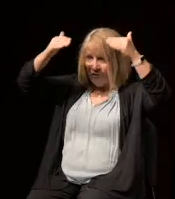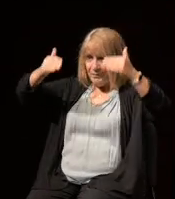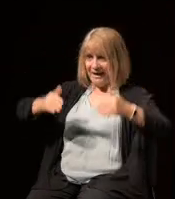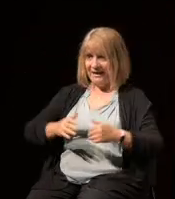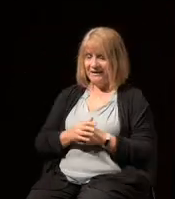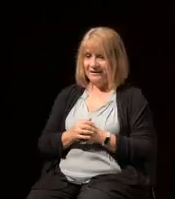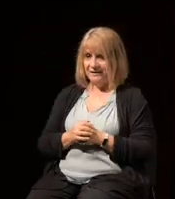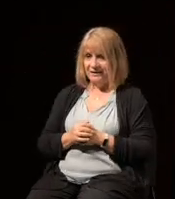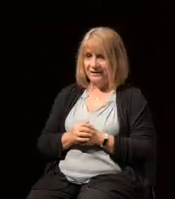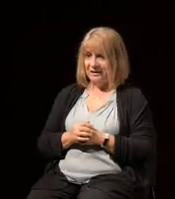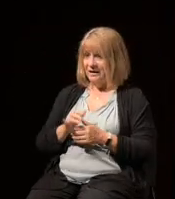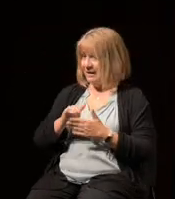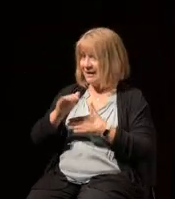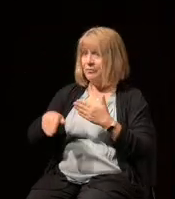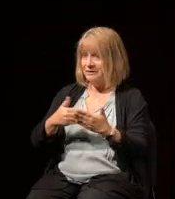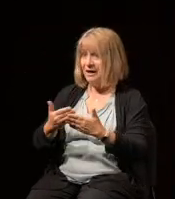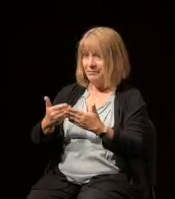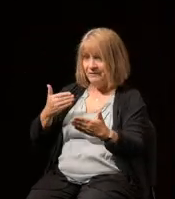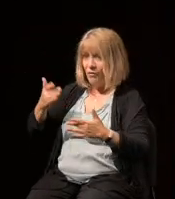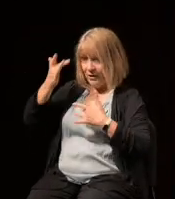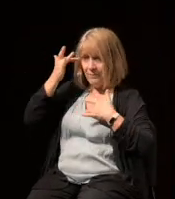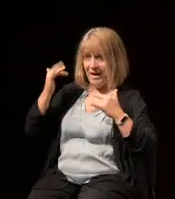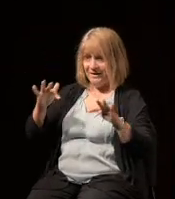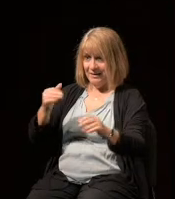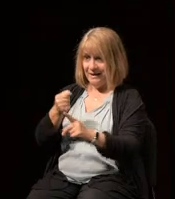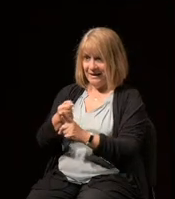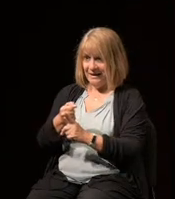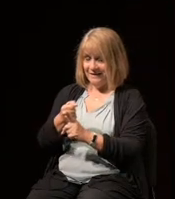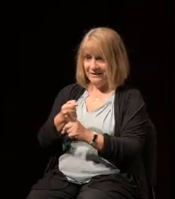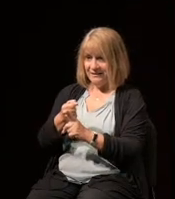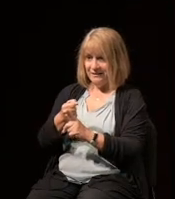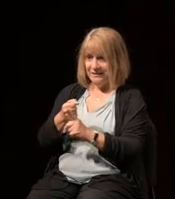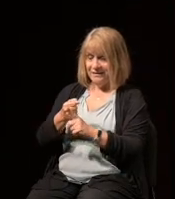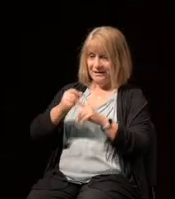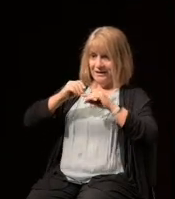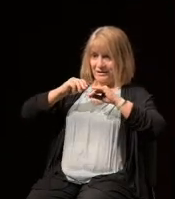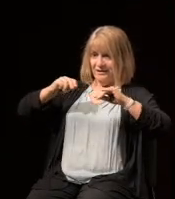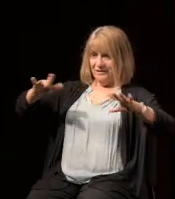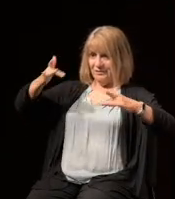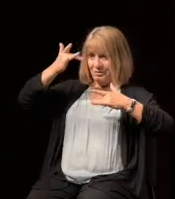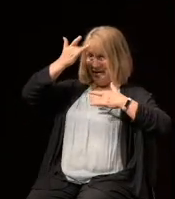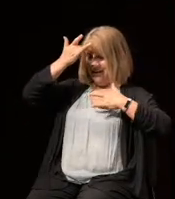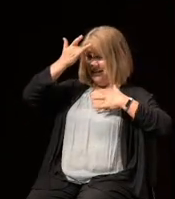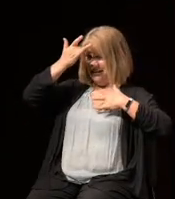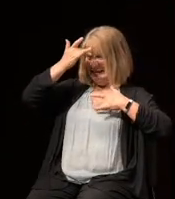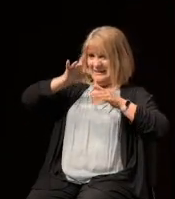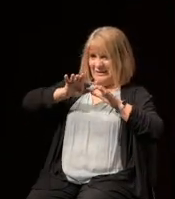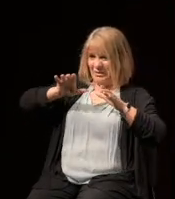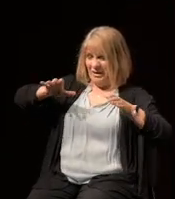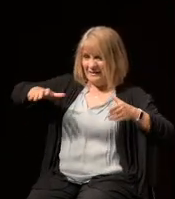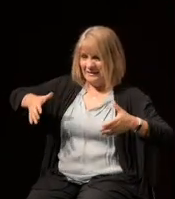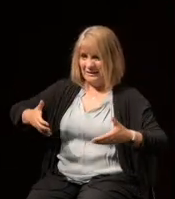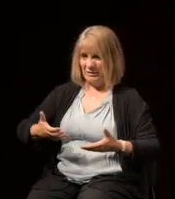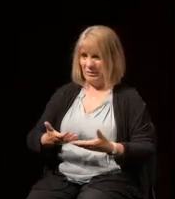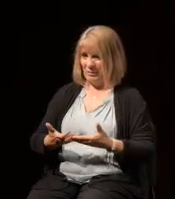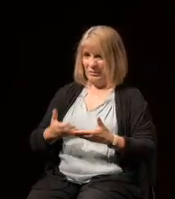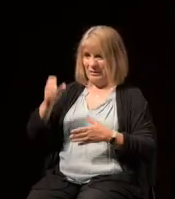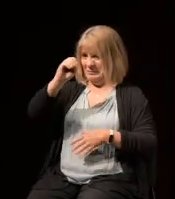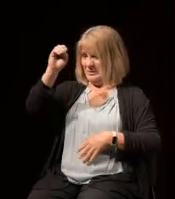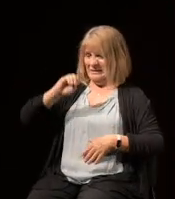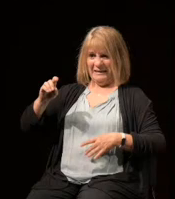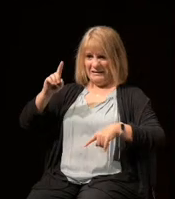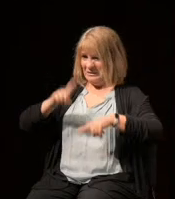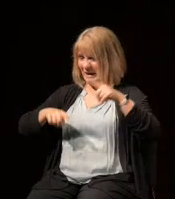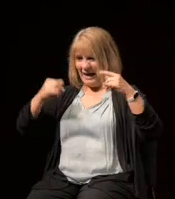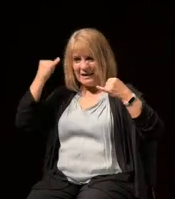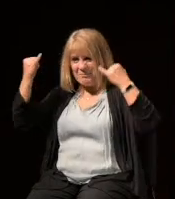that was all before the pandemic. The spread of the disease across the globe at a rate unimaginable